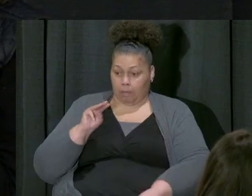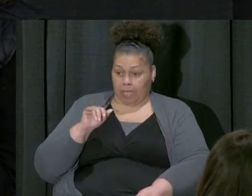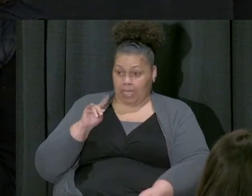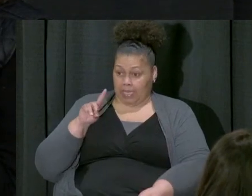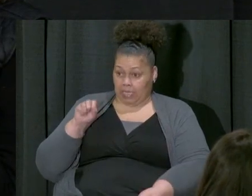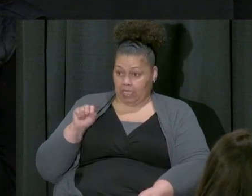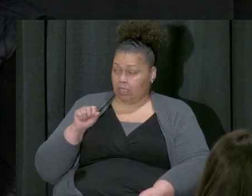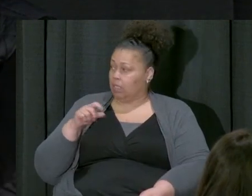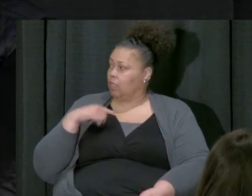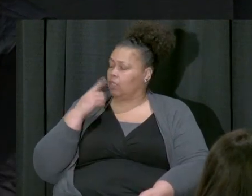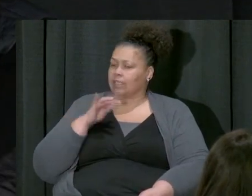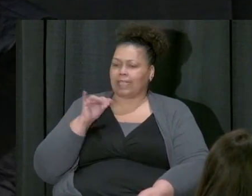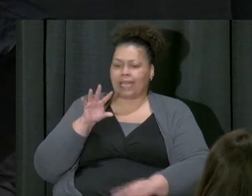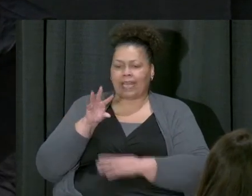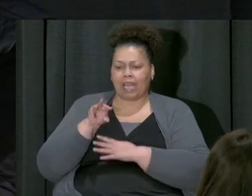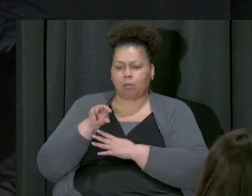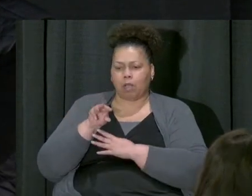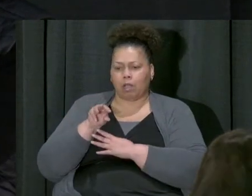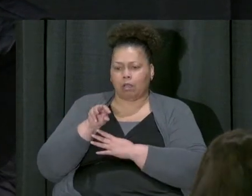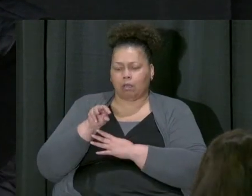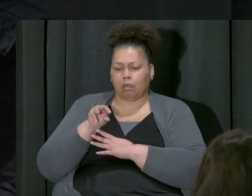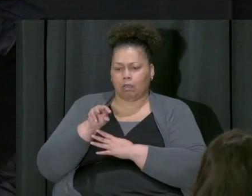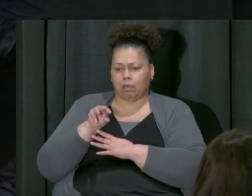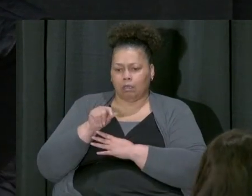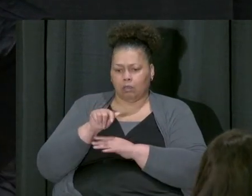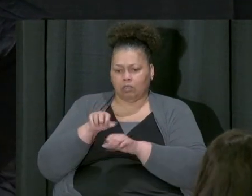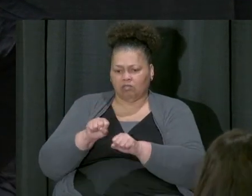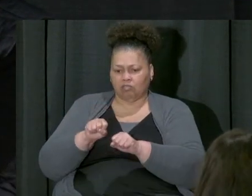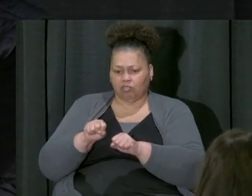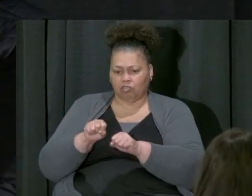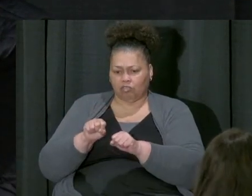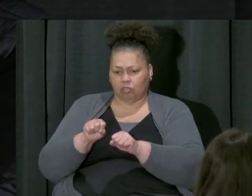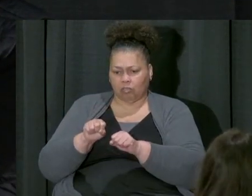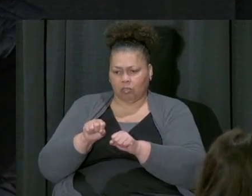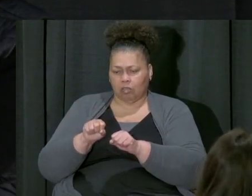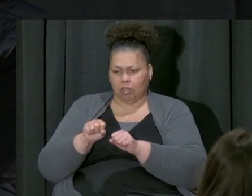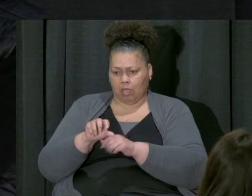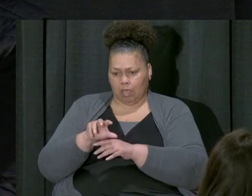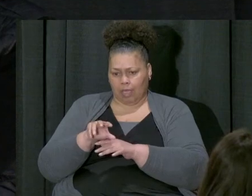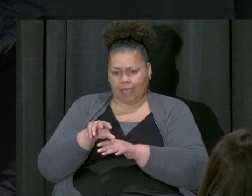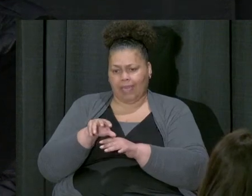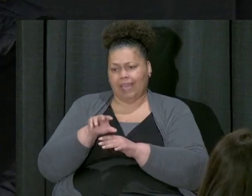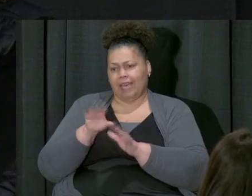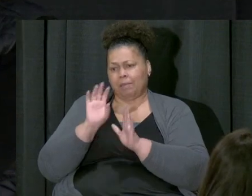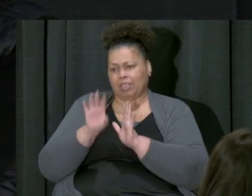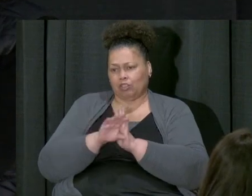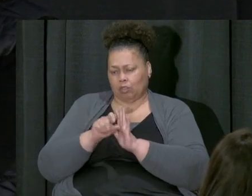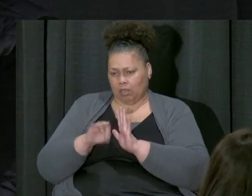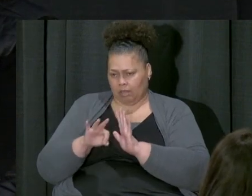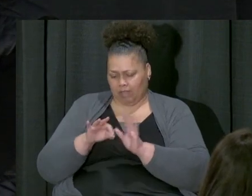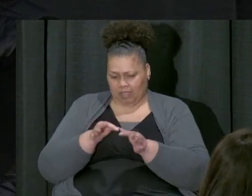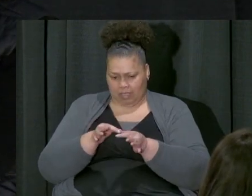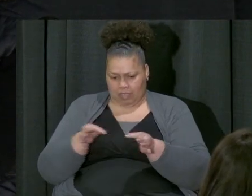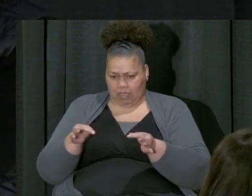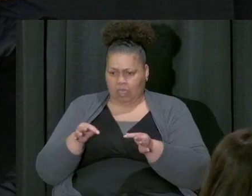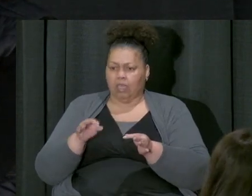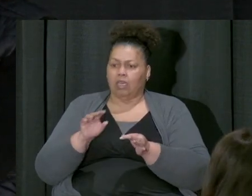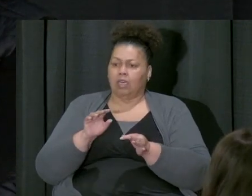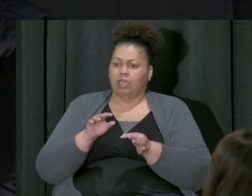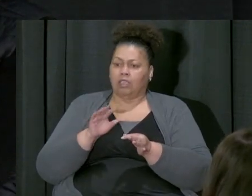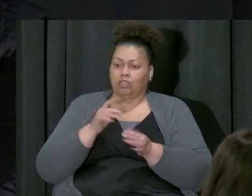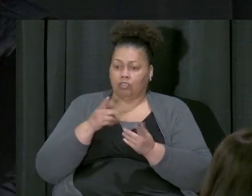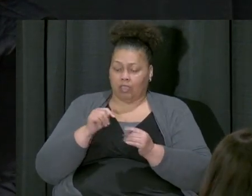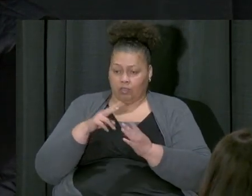a camera. And you can capture an image of a text that you're trying to read. With OCR, optical